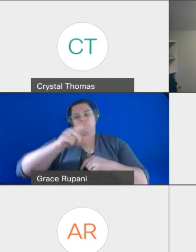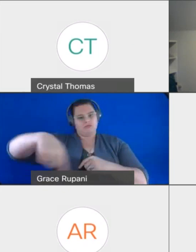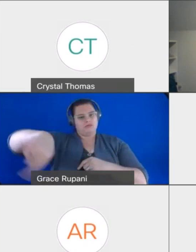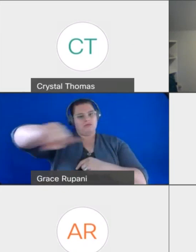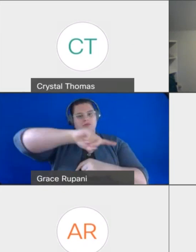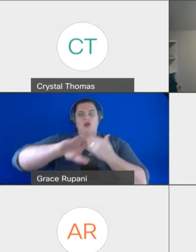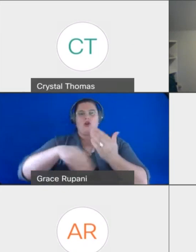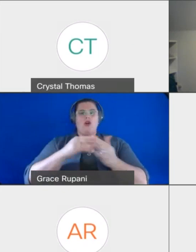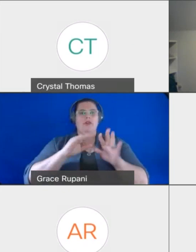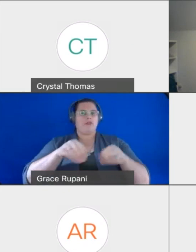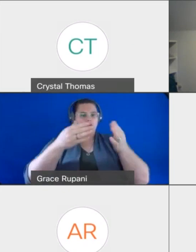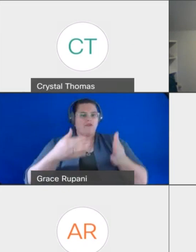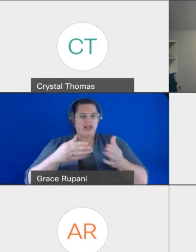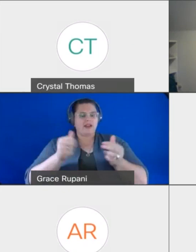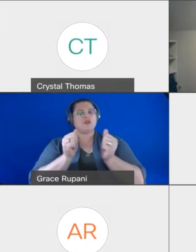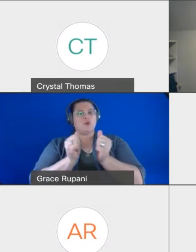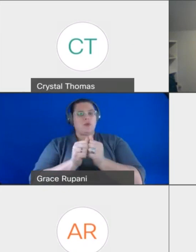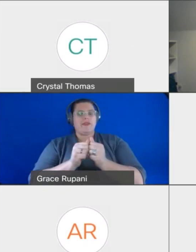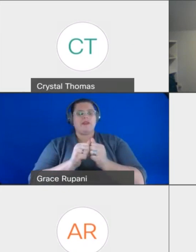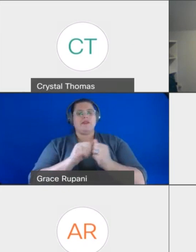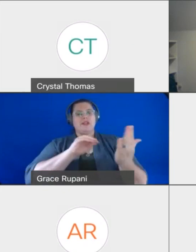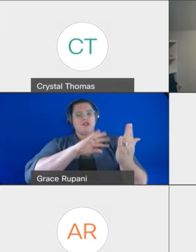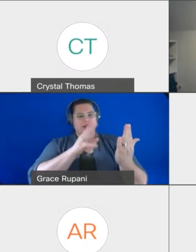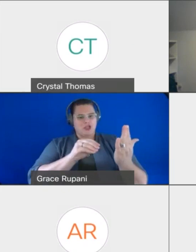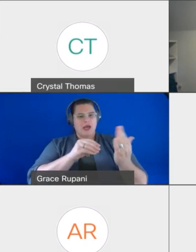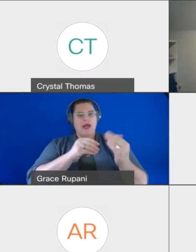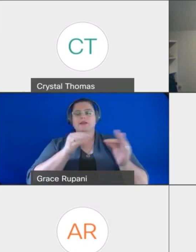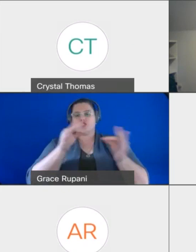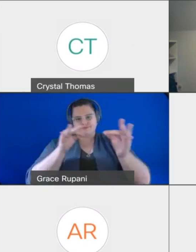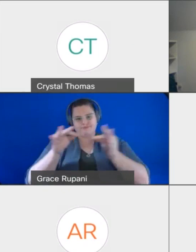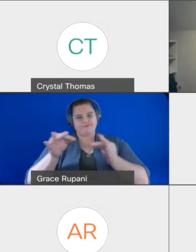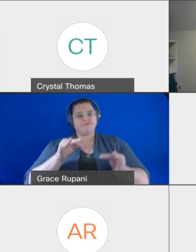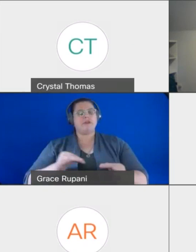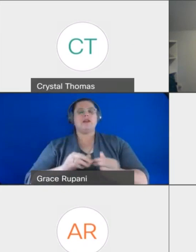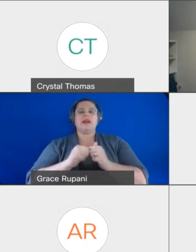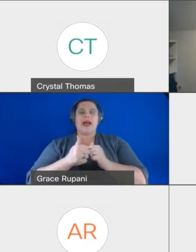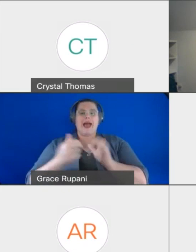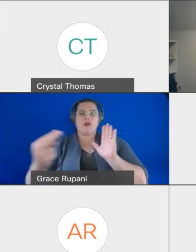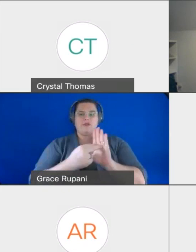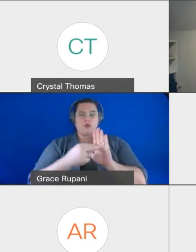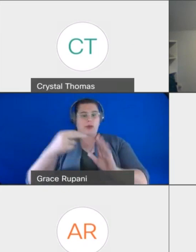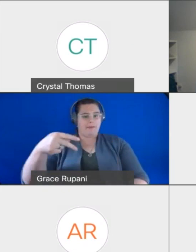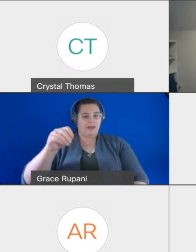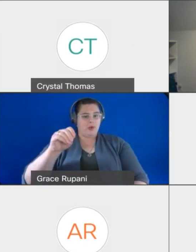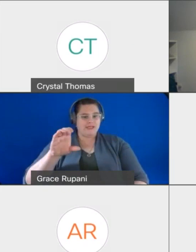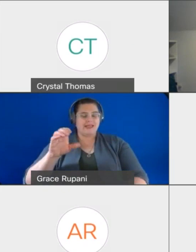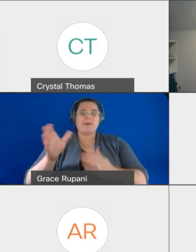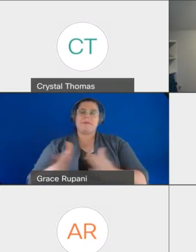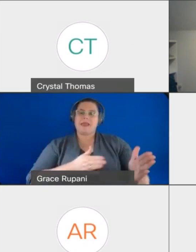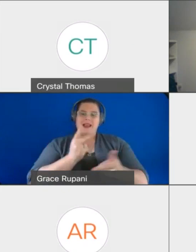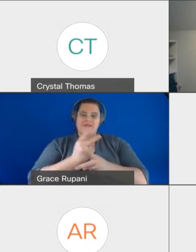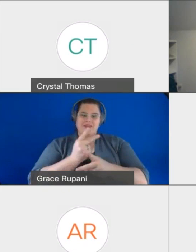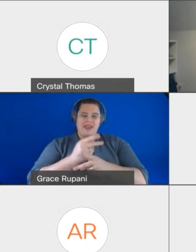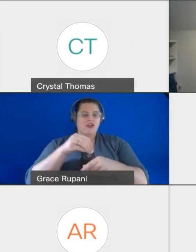actually view the new plan of care that's in MCIS. That email was sent to the